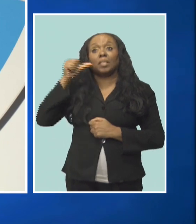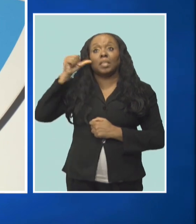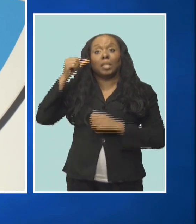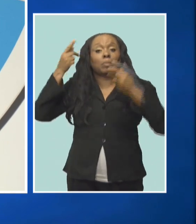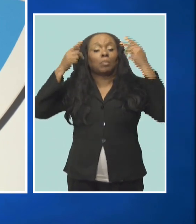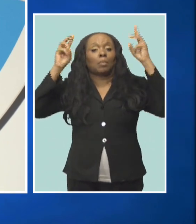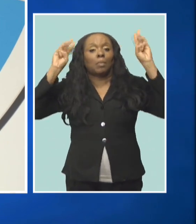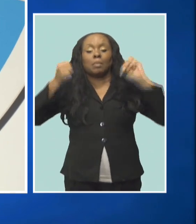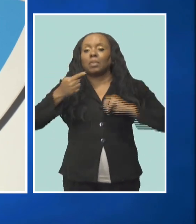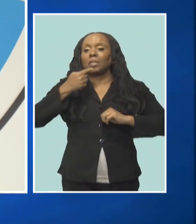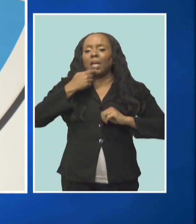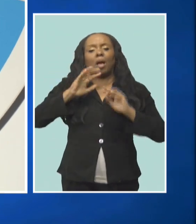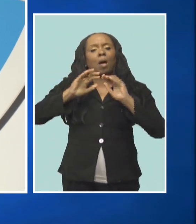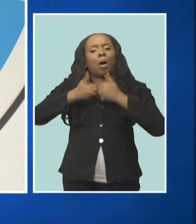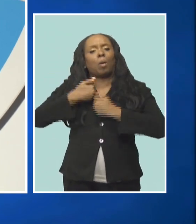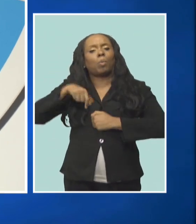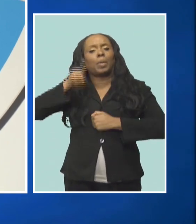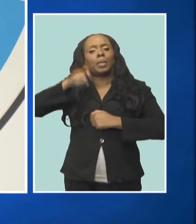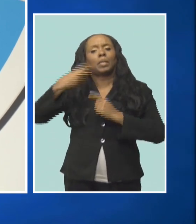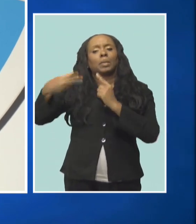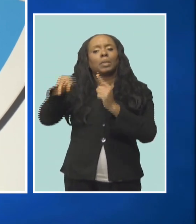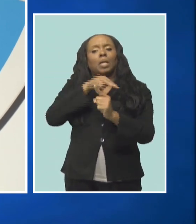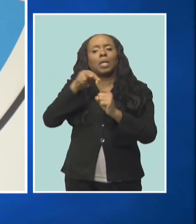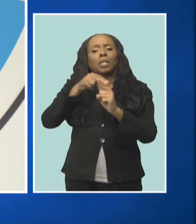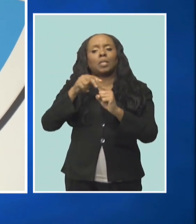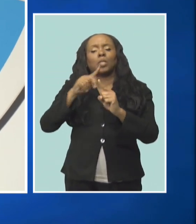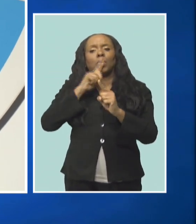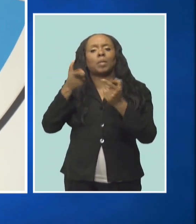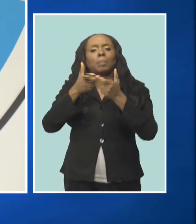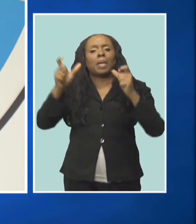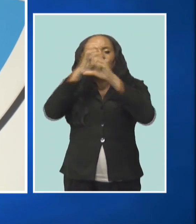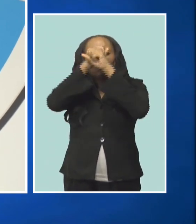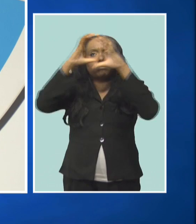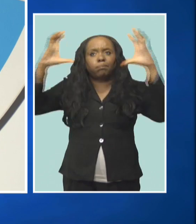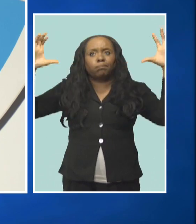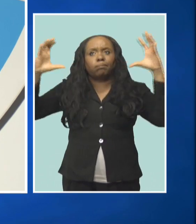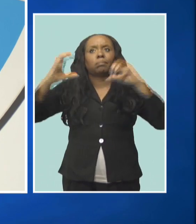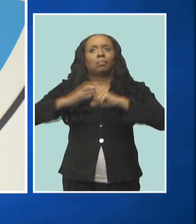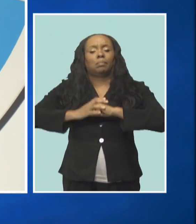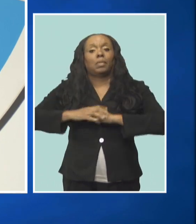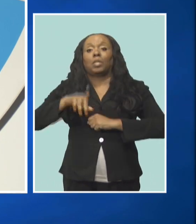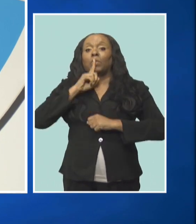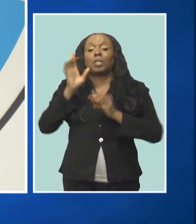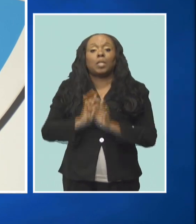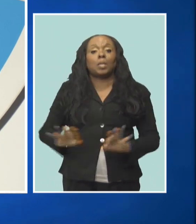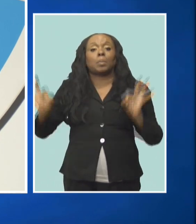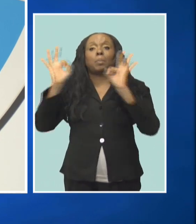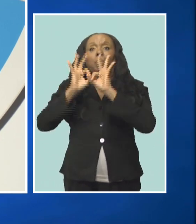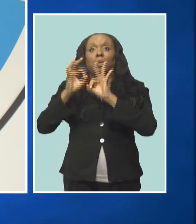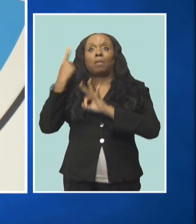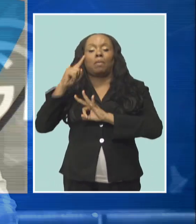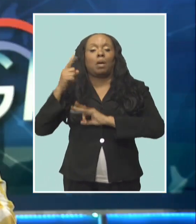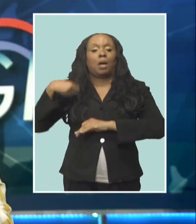we look at the bigger picture. I think this is a very important initiative for all of us to collaborate